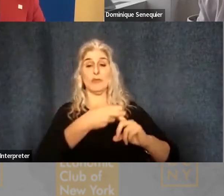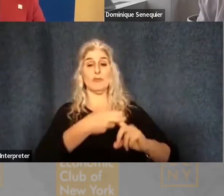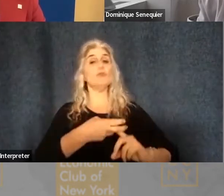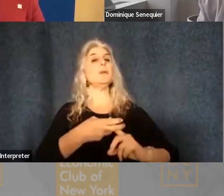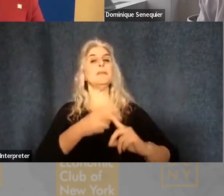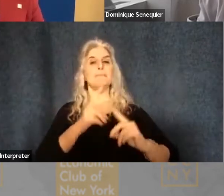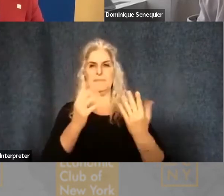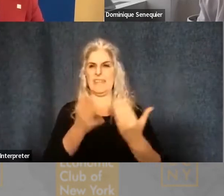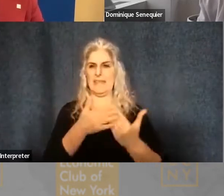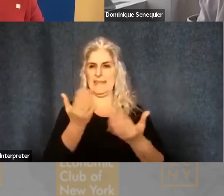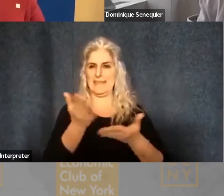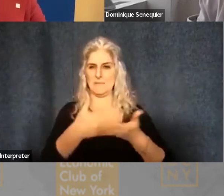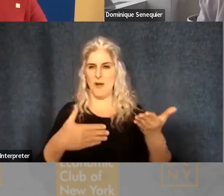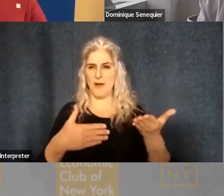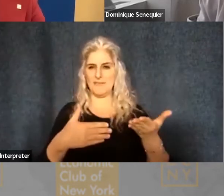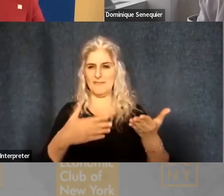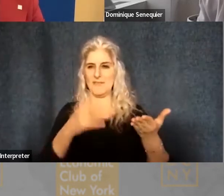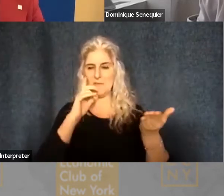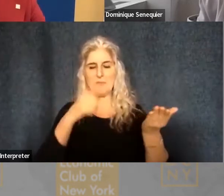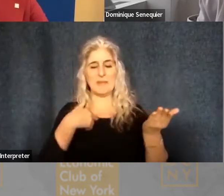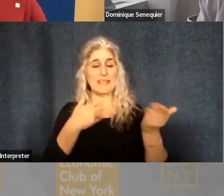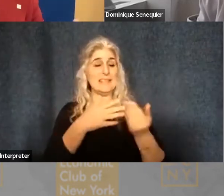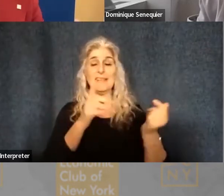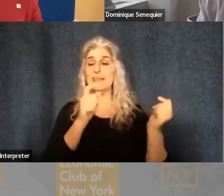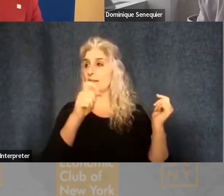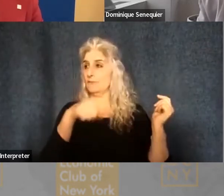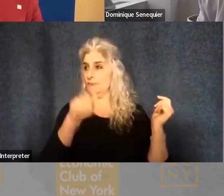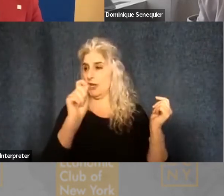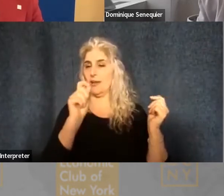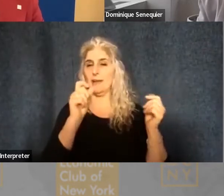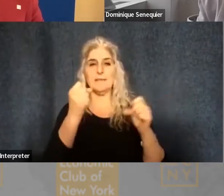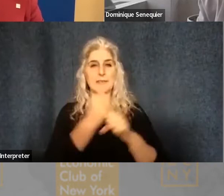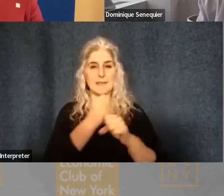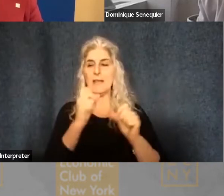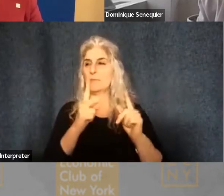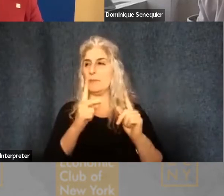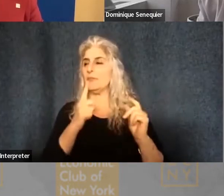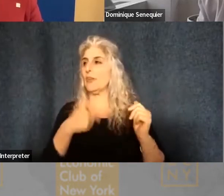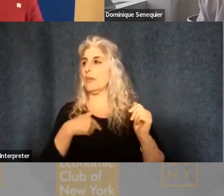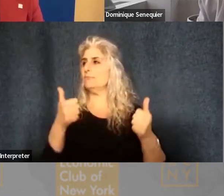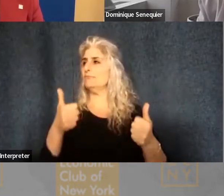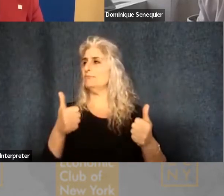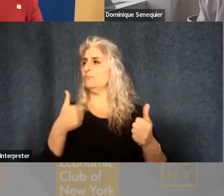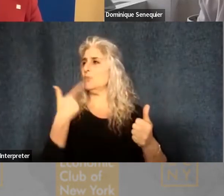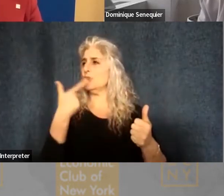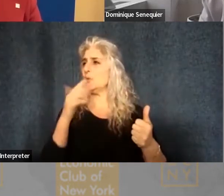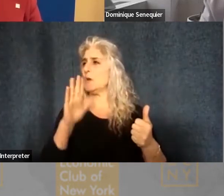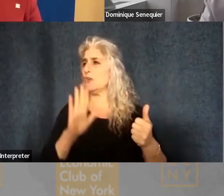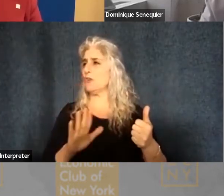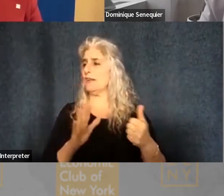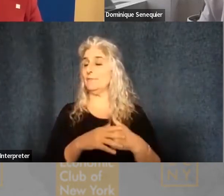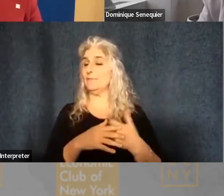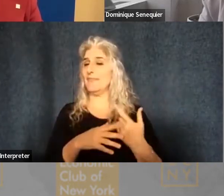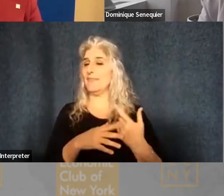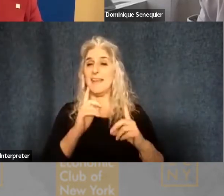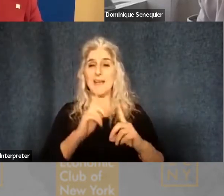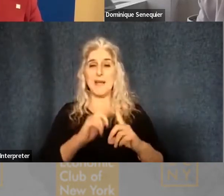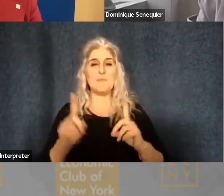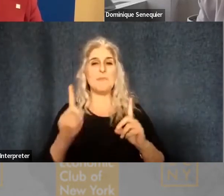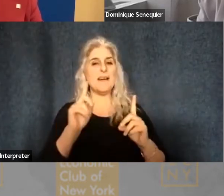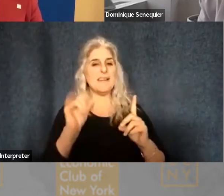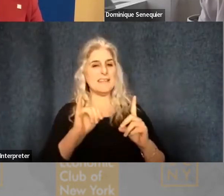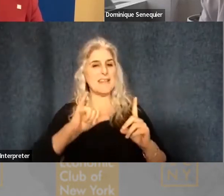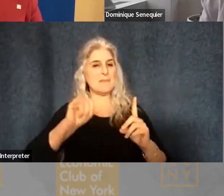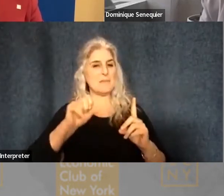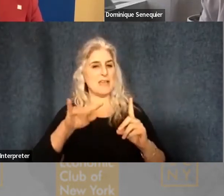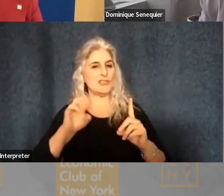diversity. It's a check mark. It's a statistic. Everyone can say they're doing well on that front. The most important part, which I think Janice and Dominique alluded